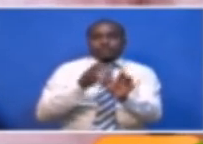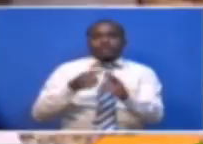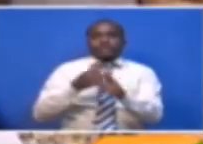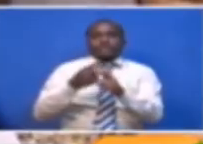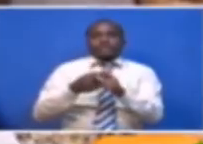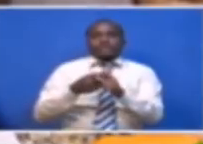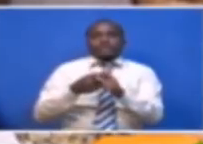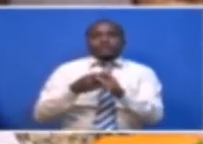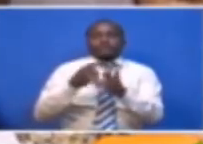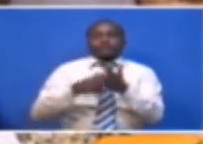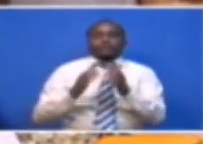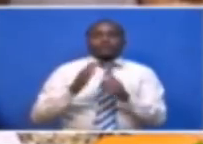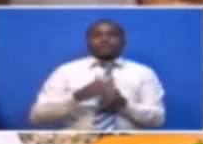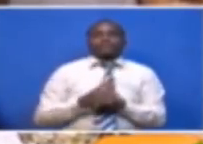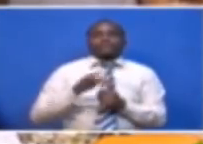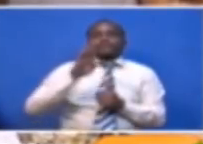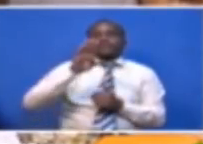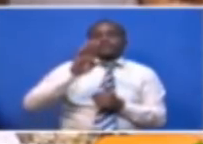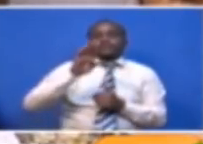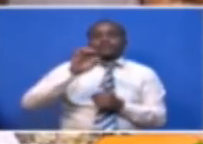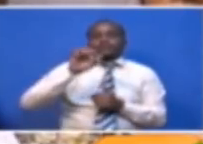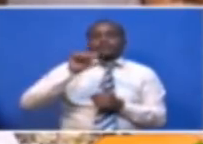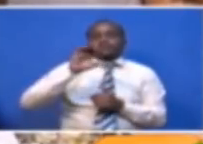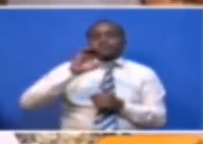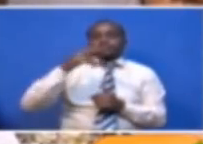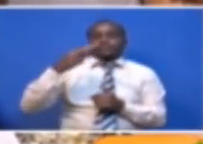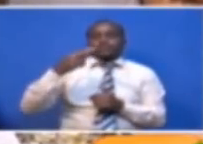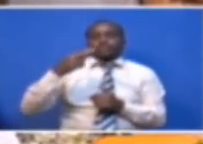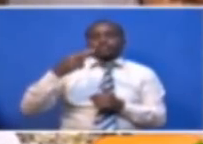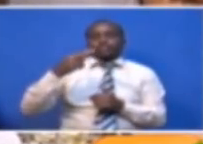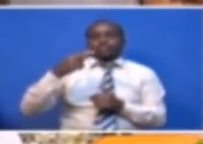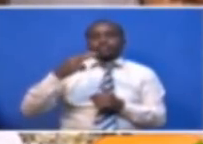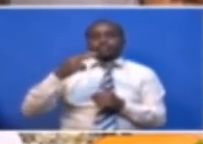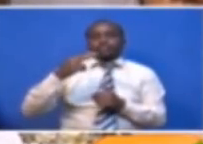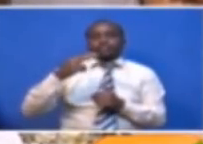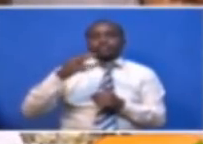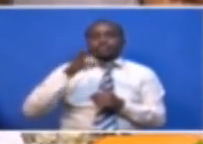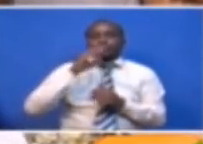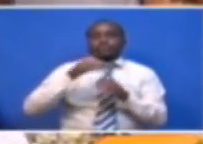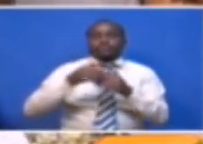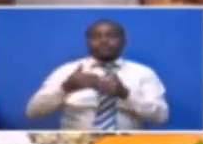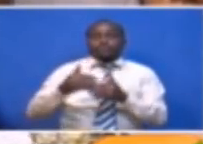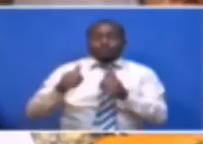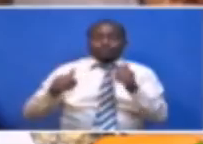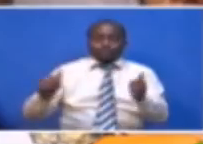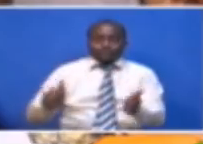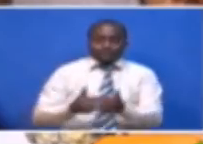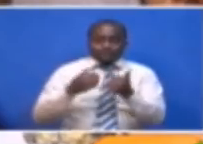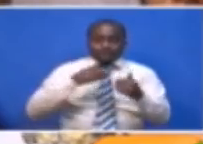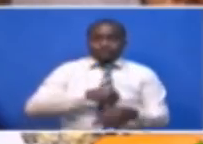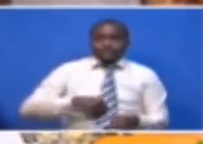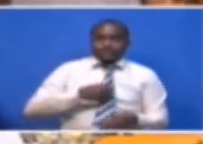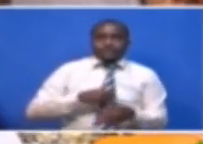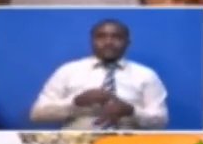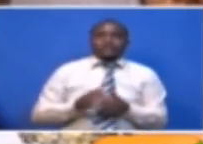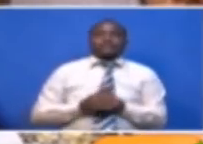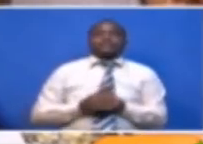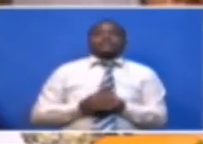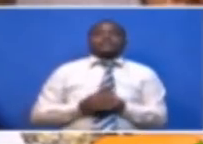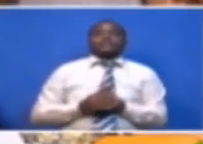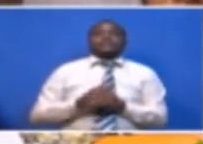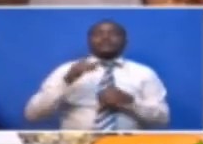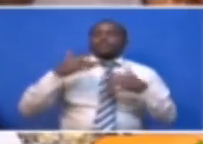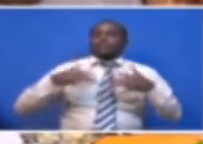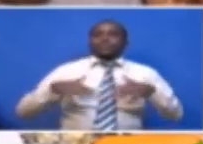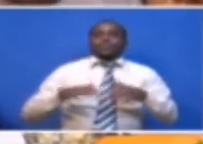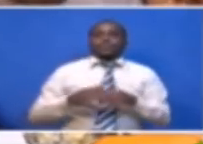it. The beach waterfront that is going to take place in Malindi, and we will share you some designs. It's wonderful.